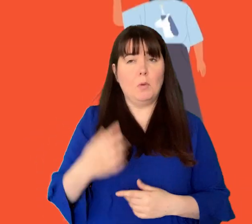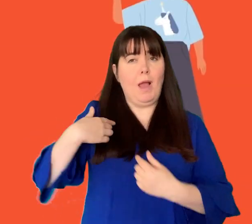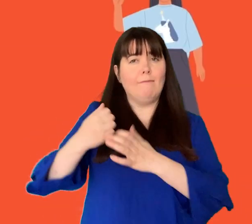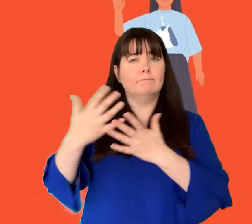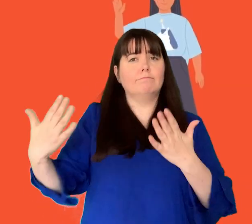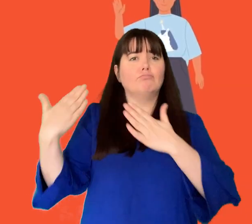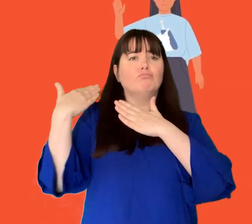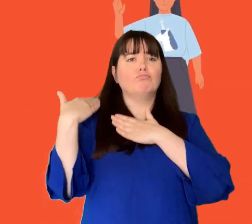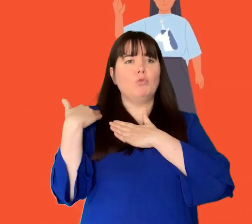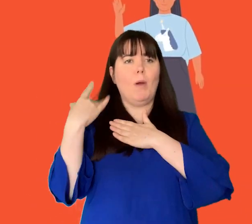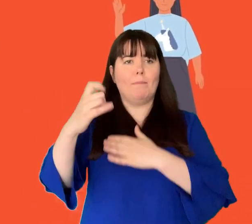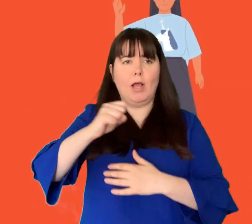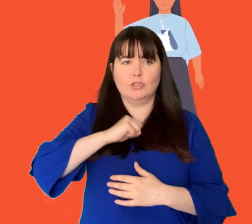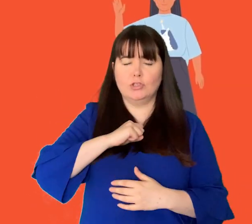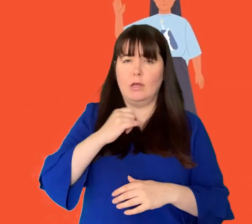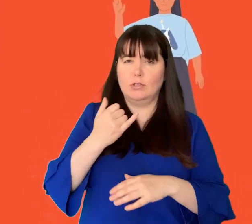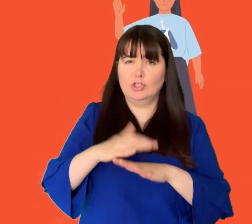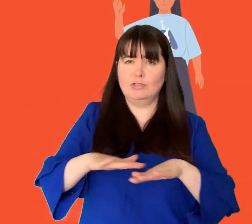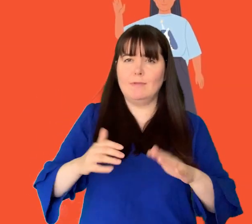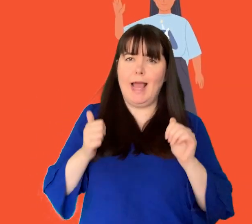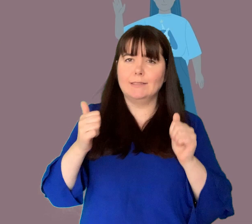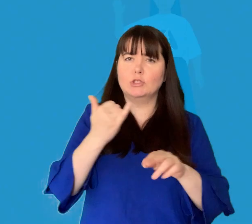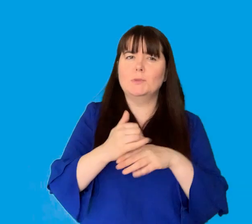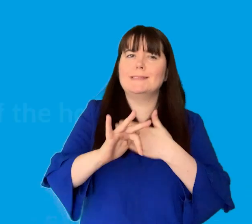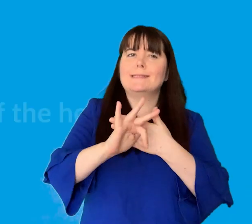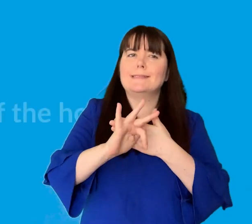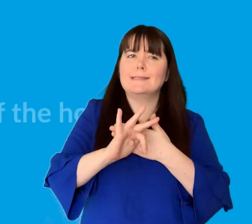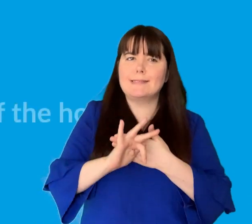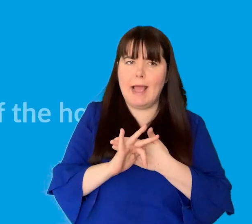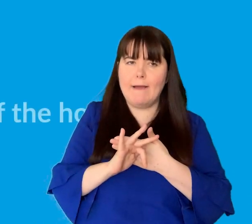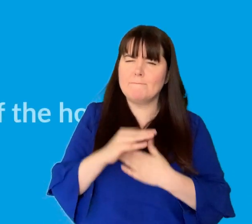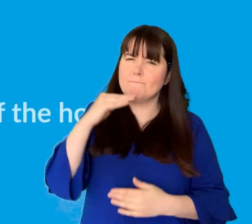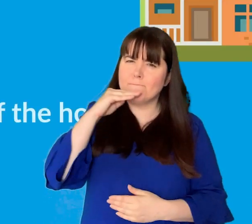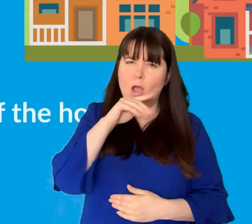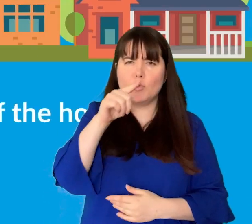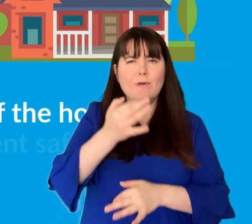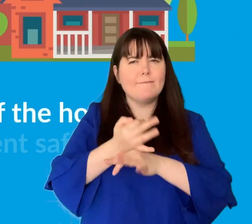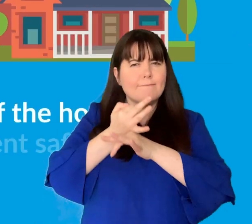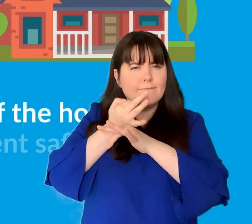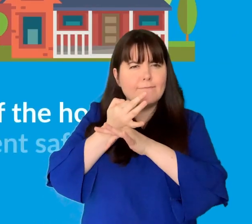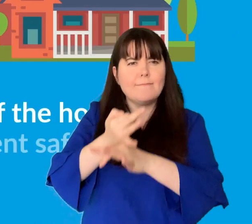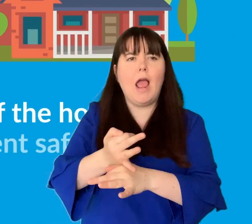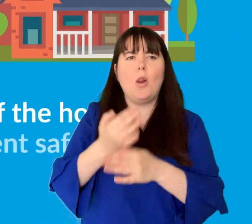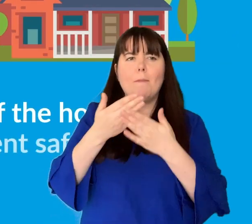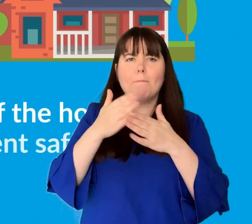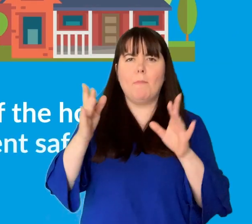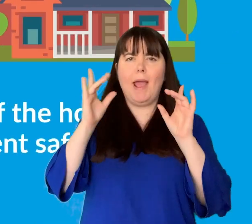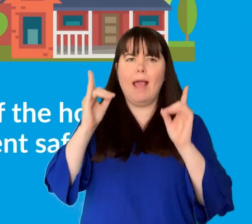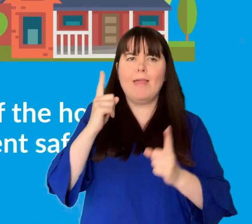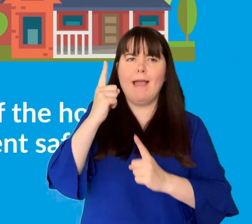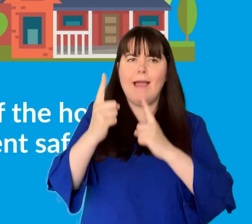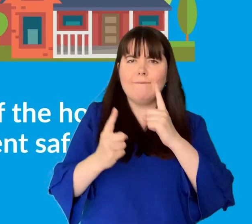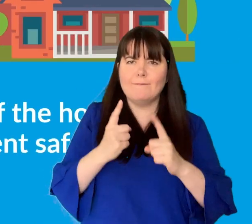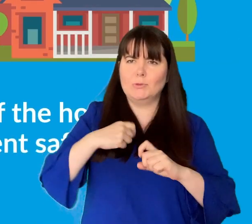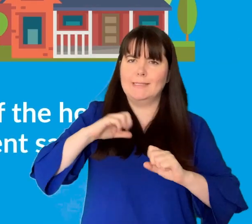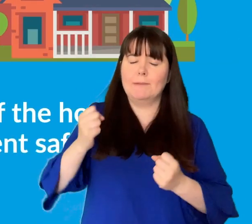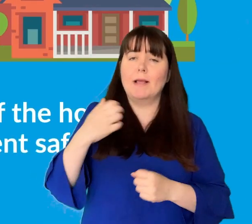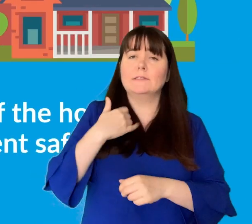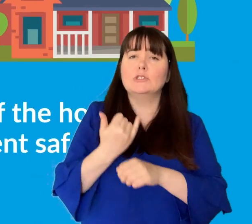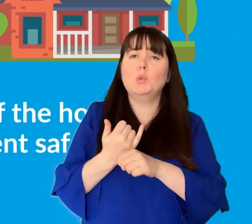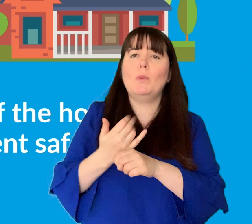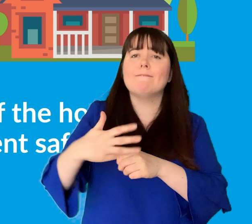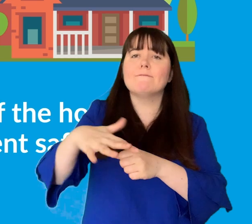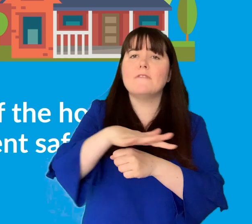to play so that children can attend school safely. It's important that you follow public health advice to keep our school environment safe.